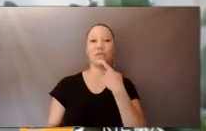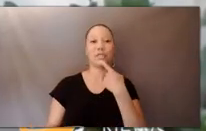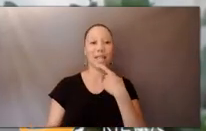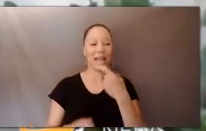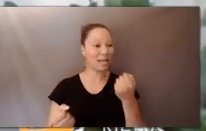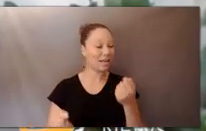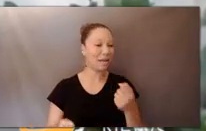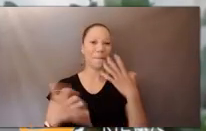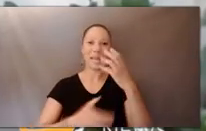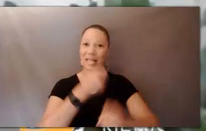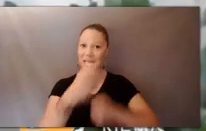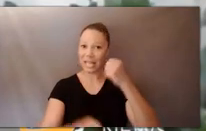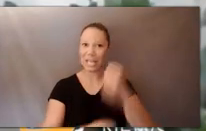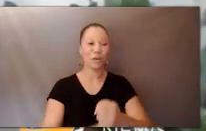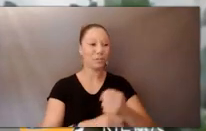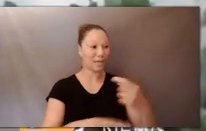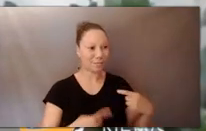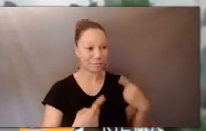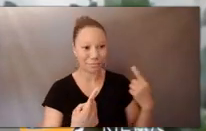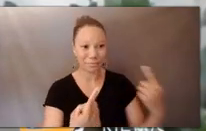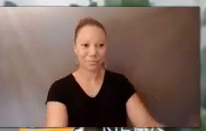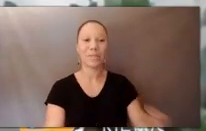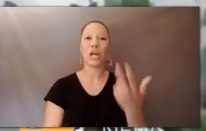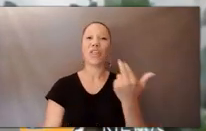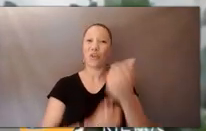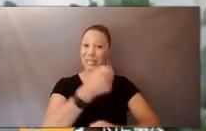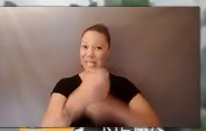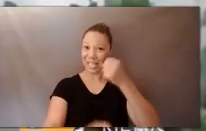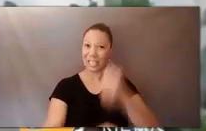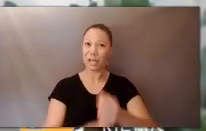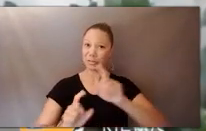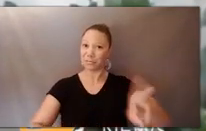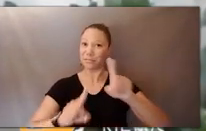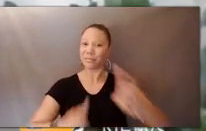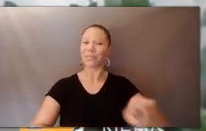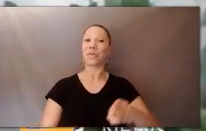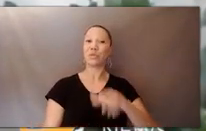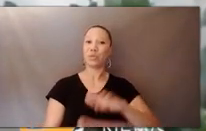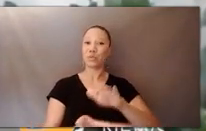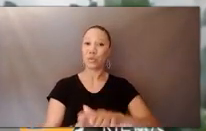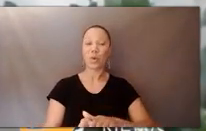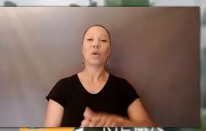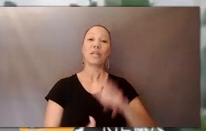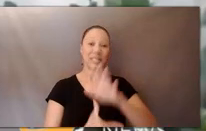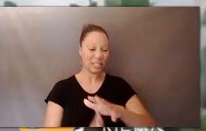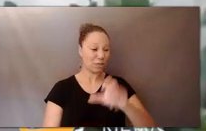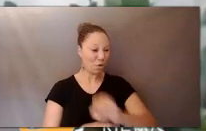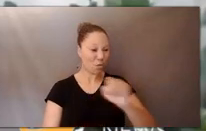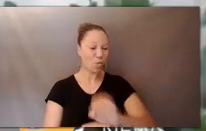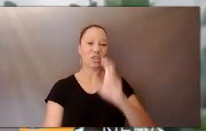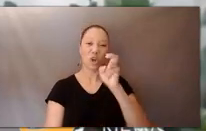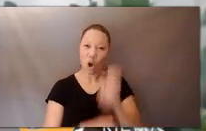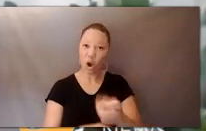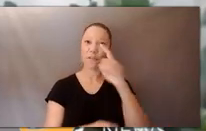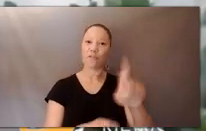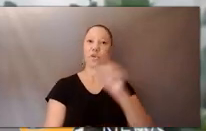they've gone through over the last, 13, honestly, years of their life. They have been working really hard towards this moment. And